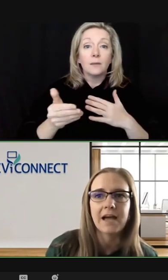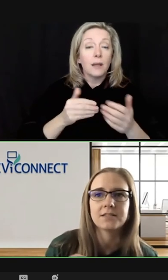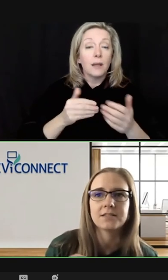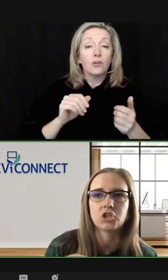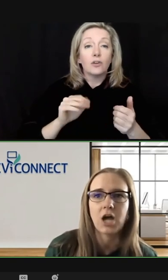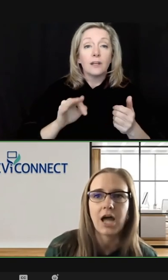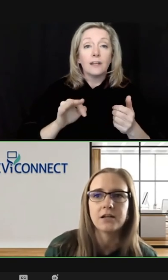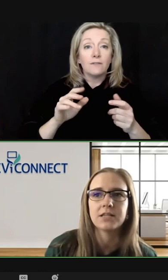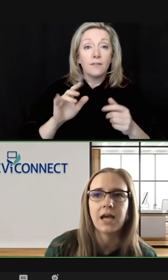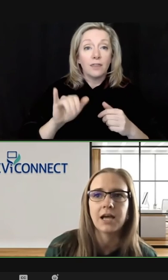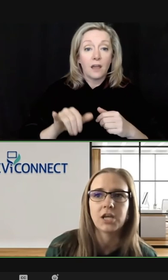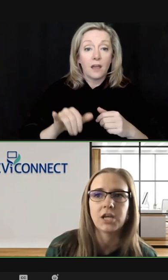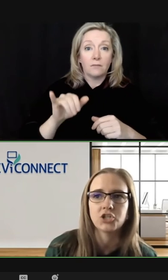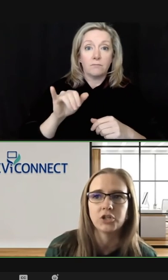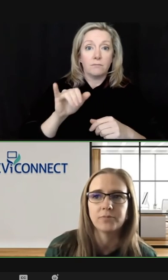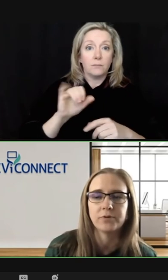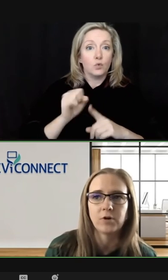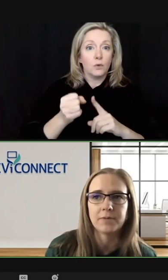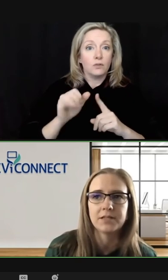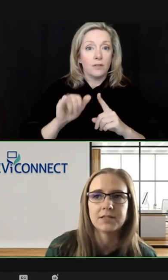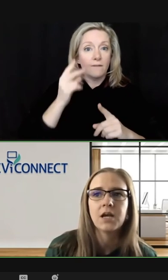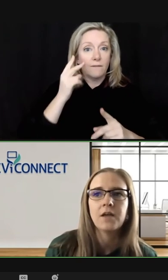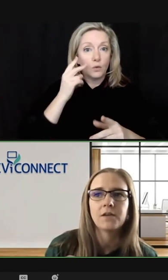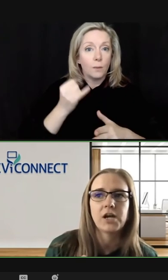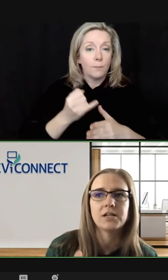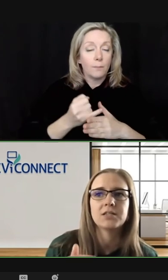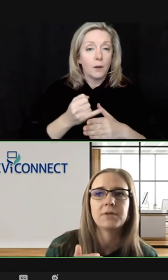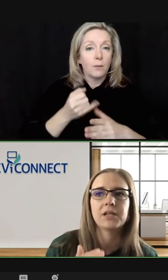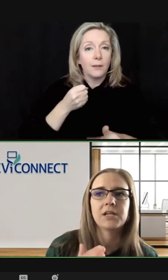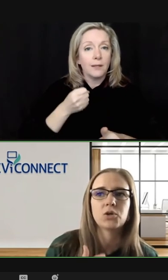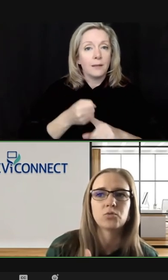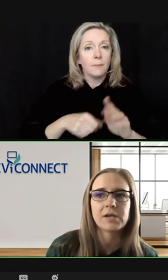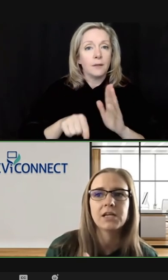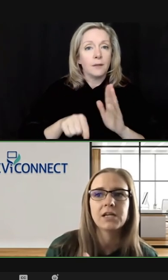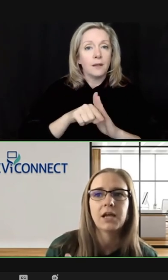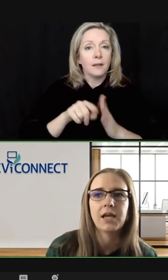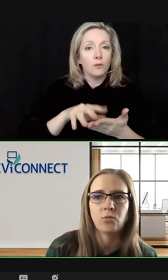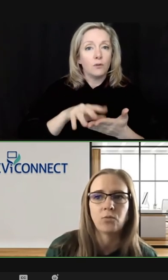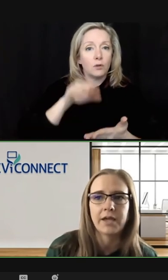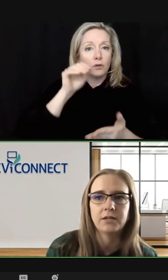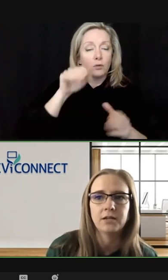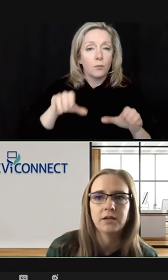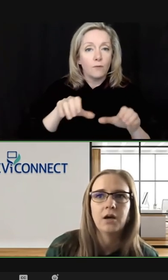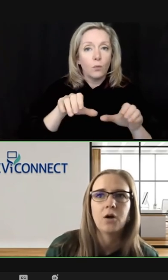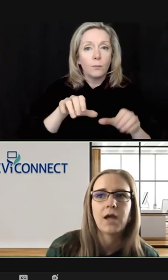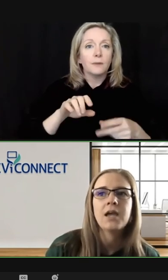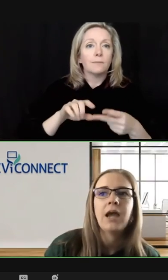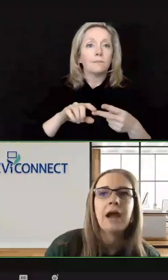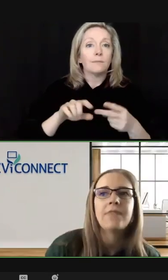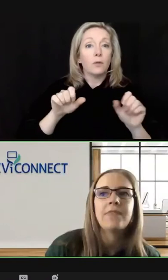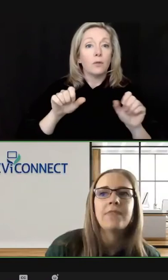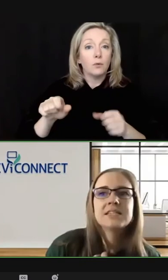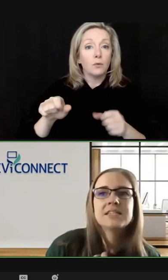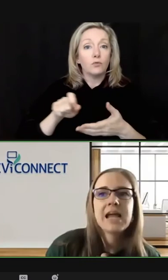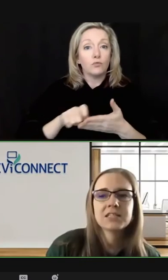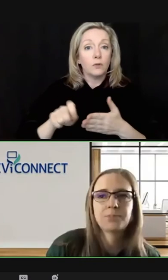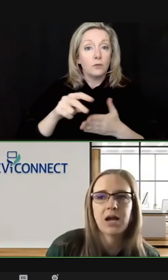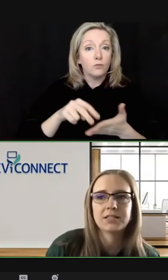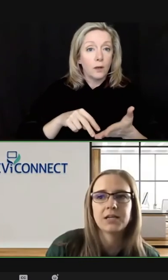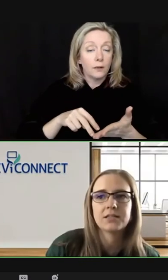adversely affects the child's educational performance, the child's ability to read and write. Okay, and then